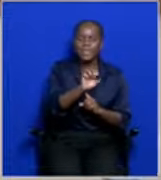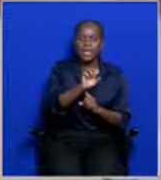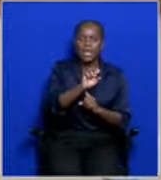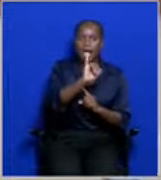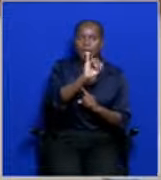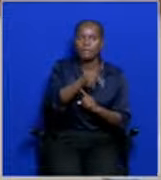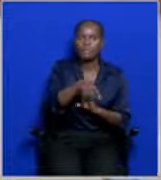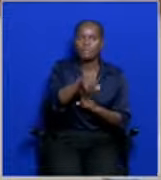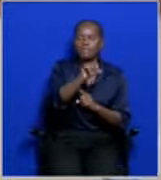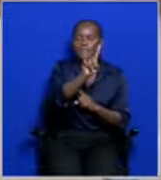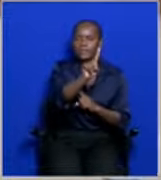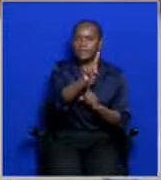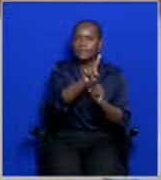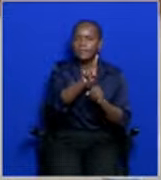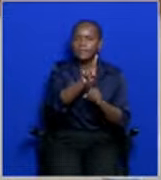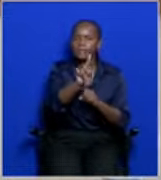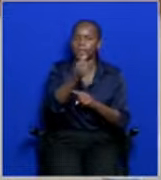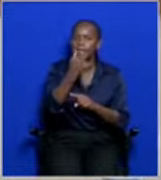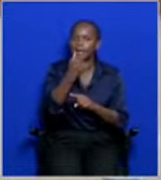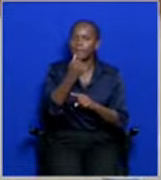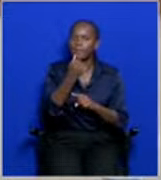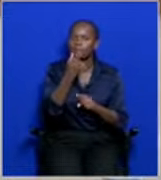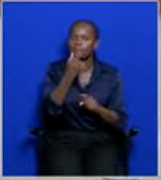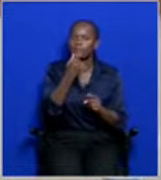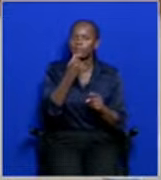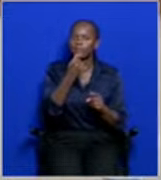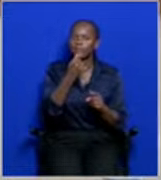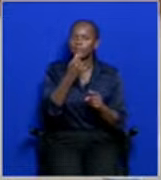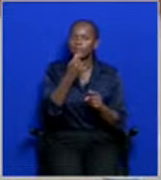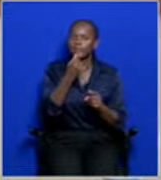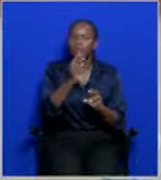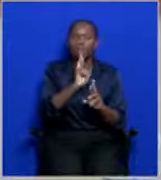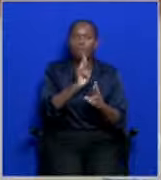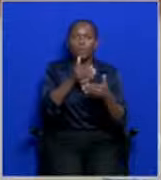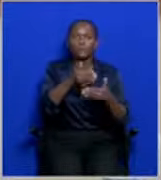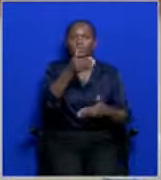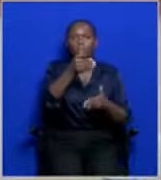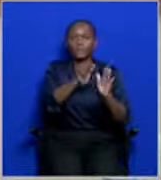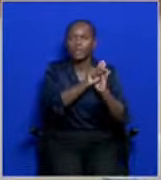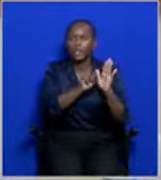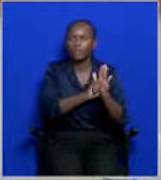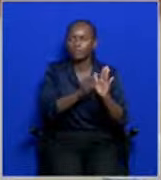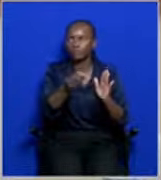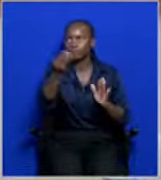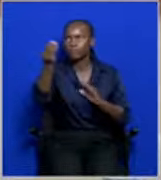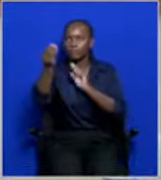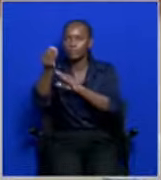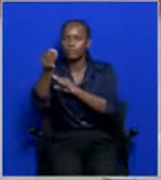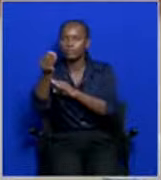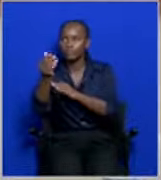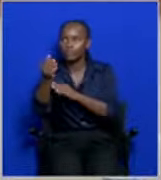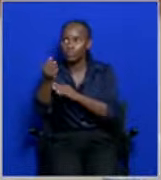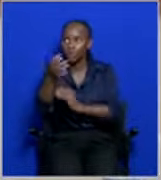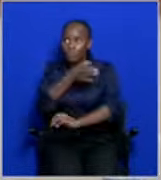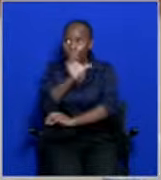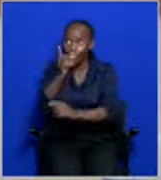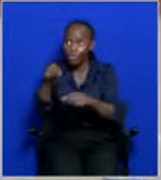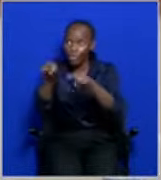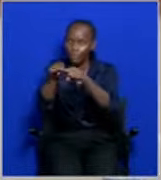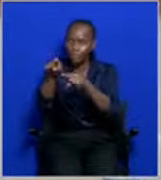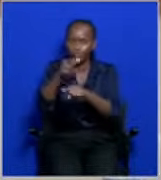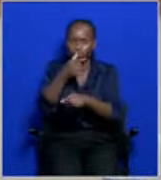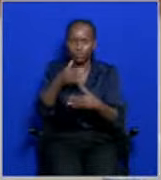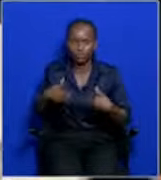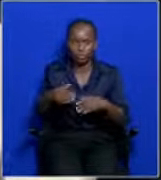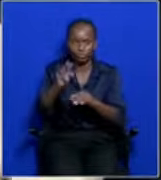EMPD to enable them to initiate disciplinary processes. Yes. Okay, maybe let me ask my question. Anyway, I